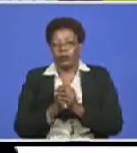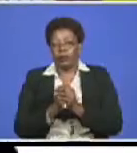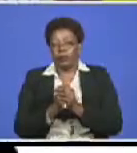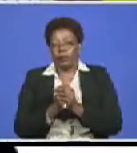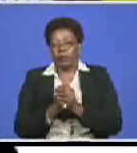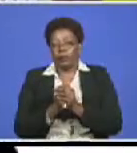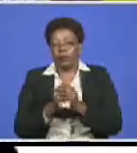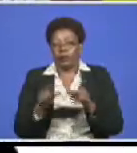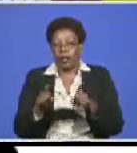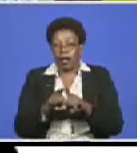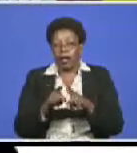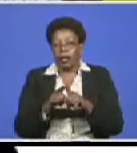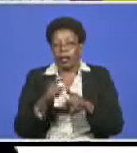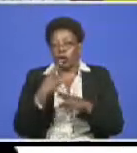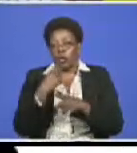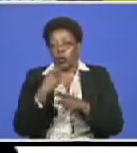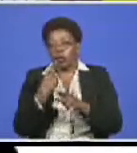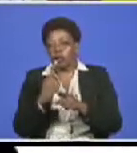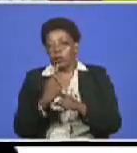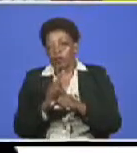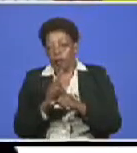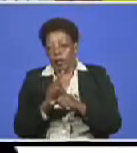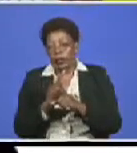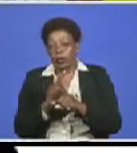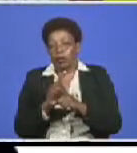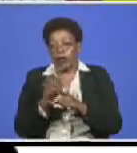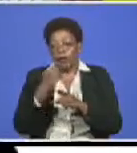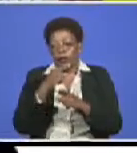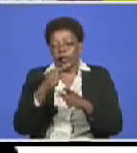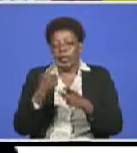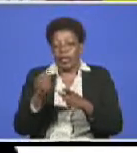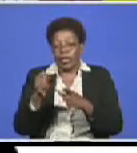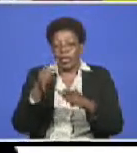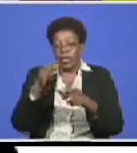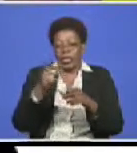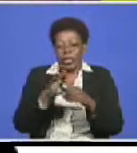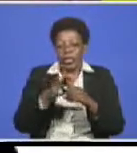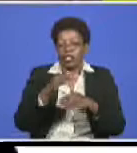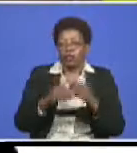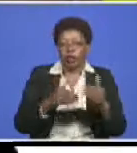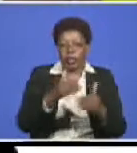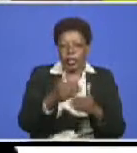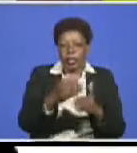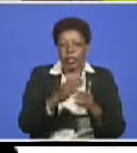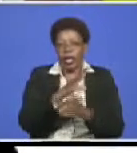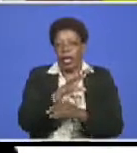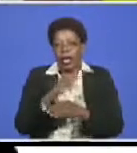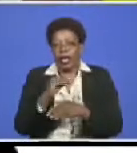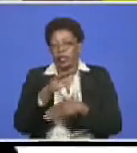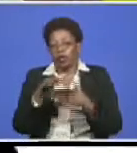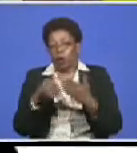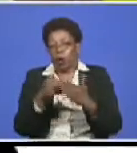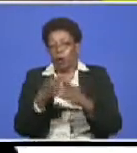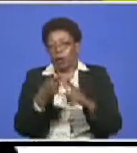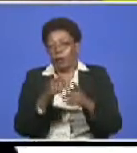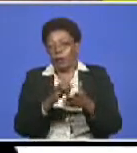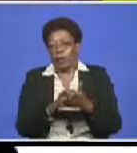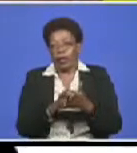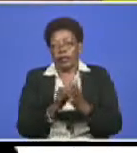to the legitimacy of the election process. And all that flows from it.